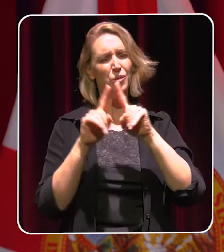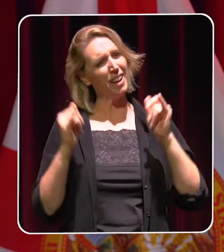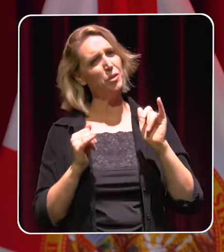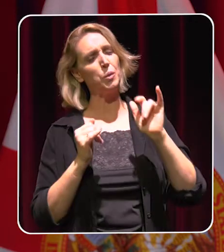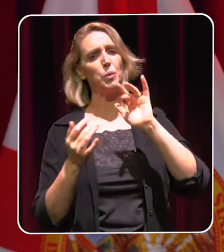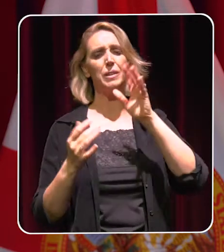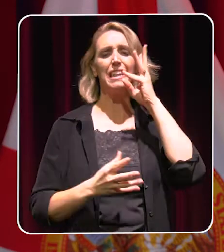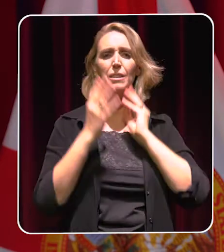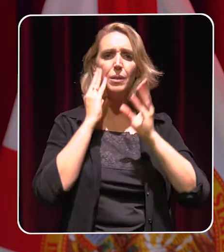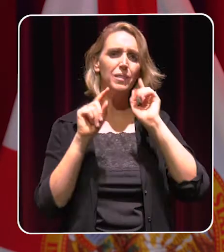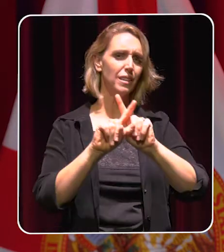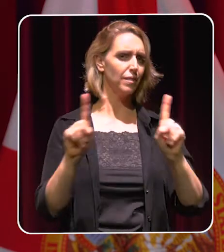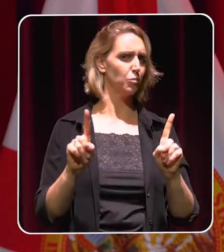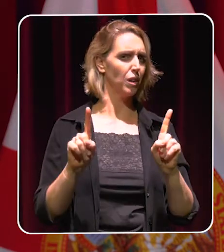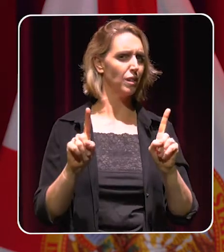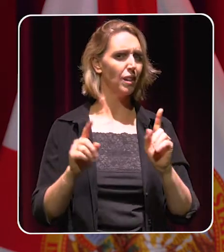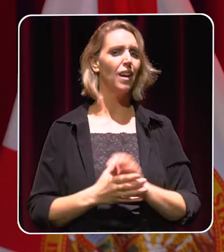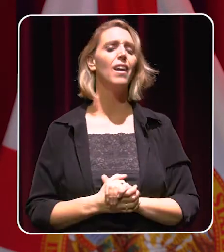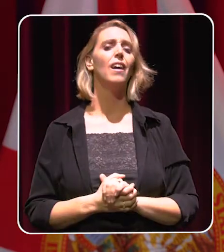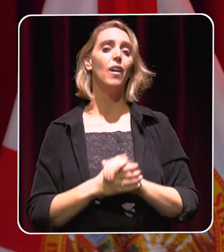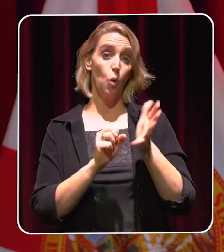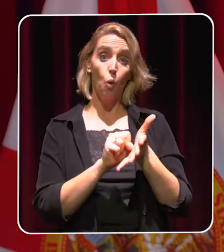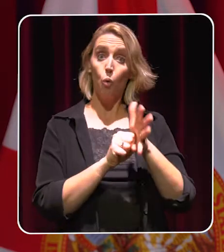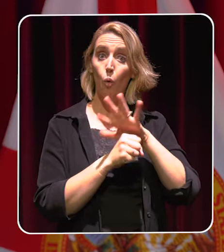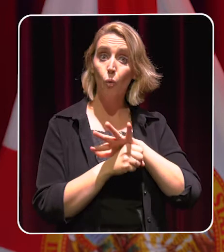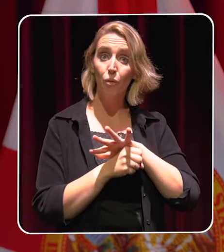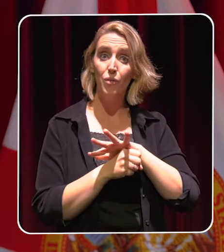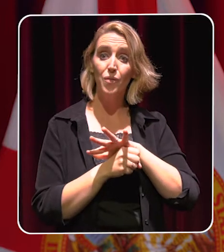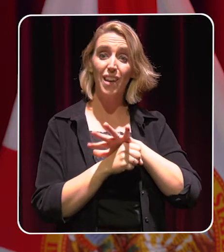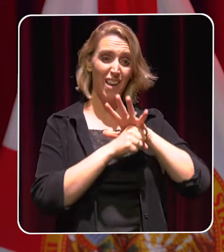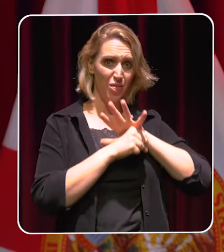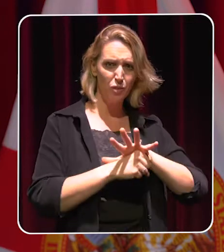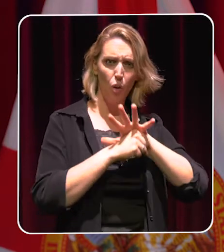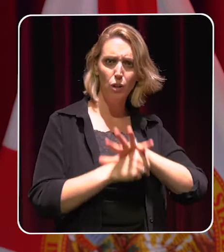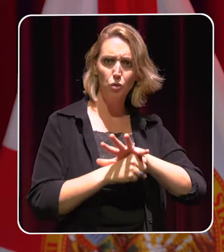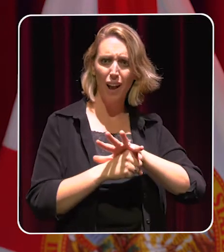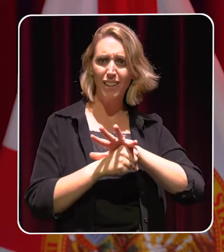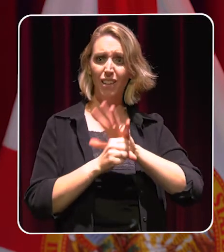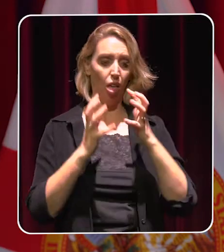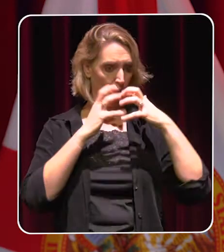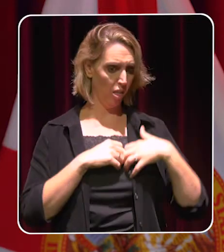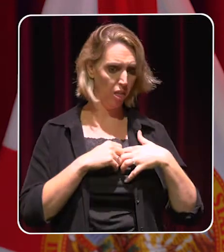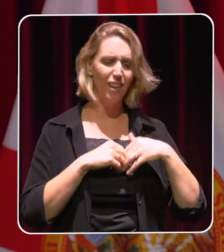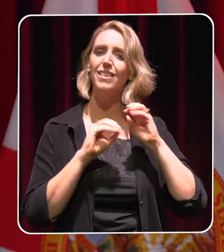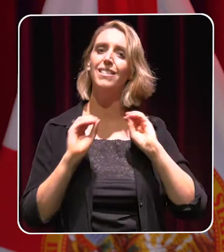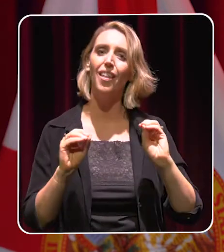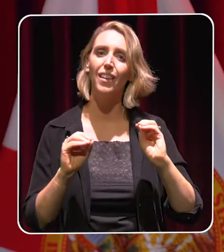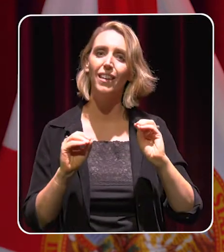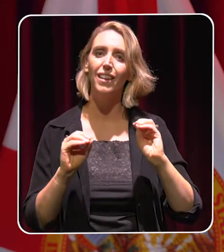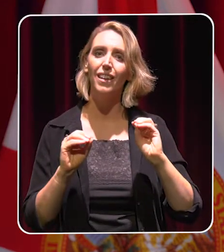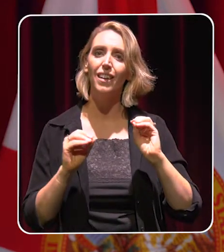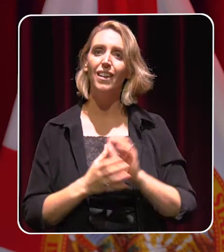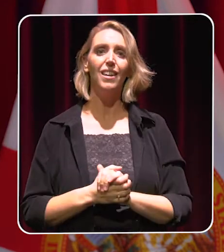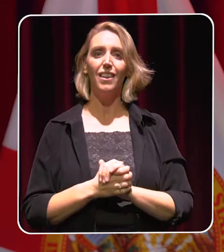ways. But the shock of COVID-19 and the stressors that have followed have not broken us, literally or